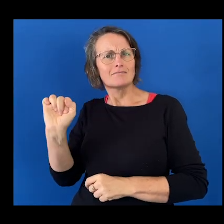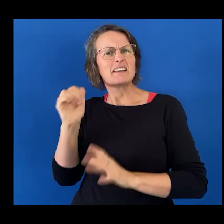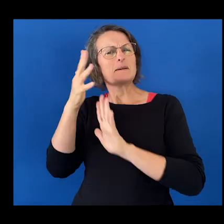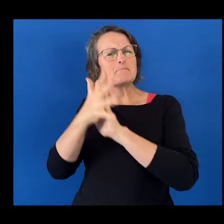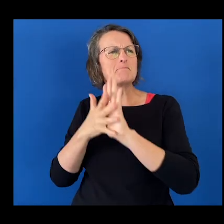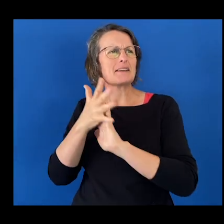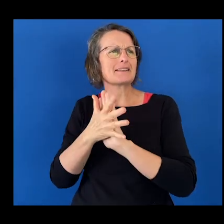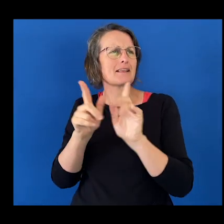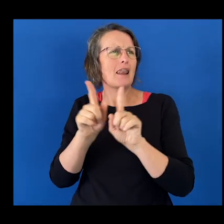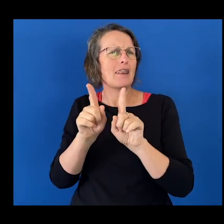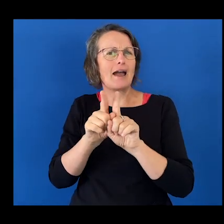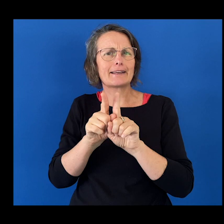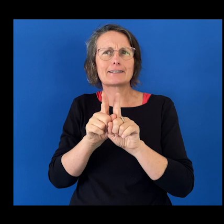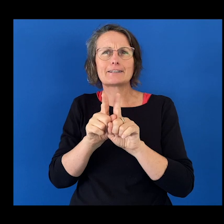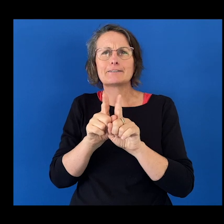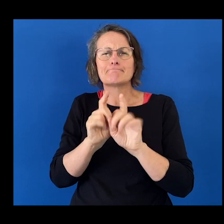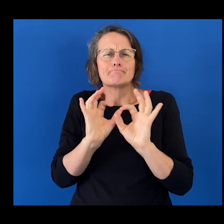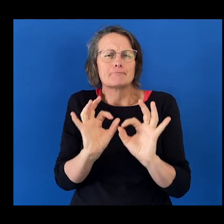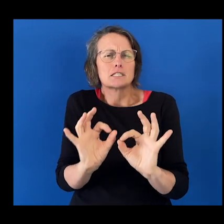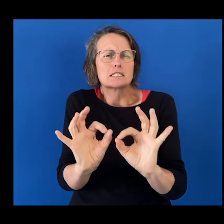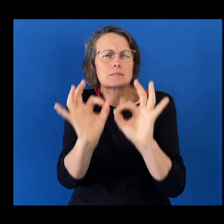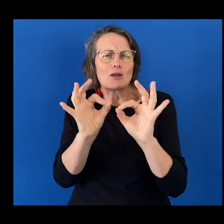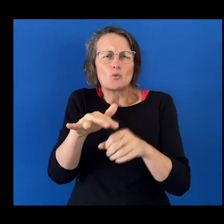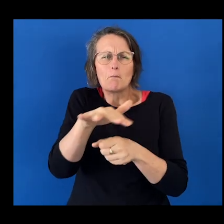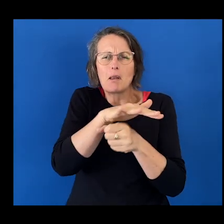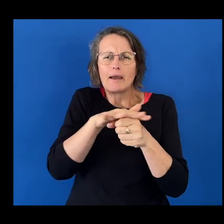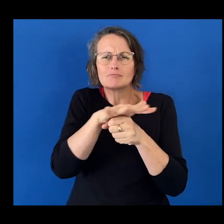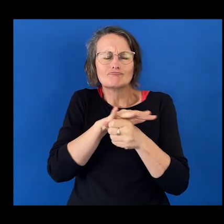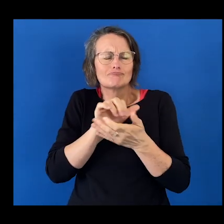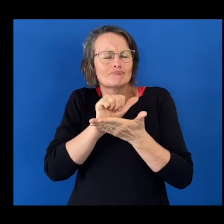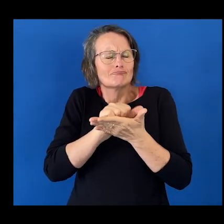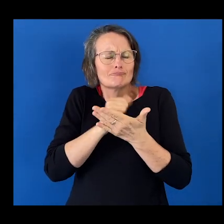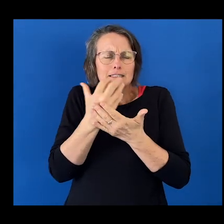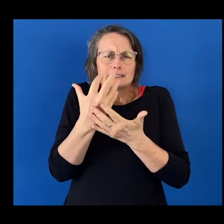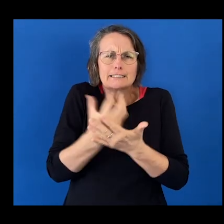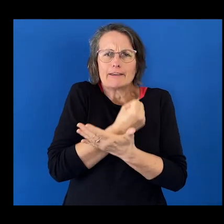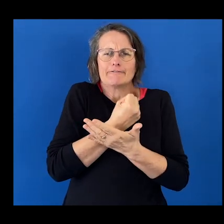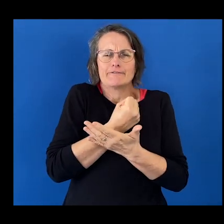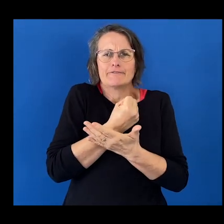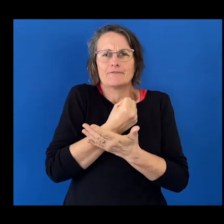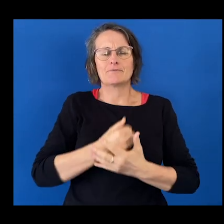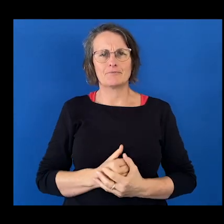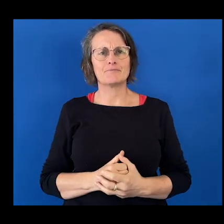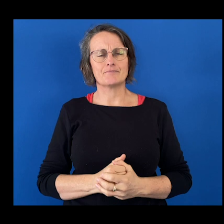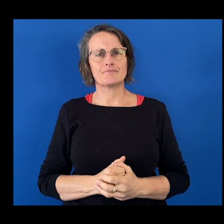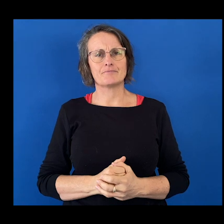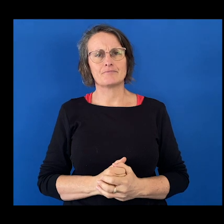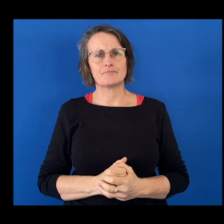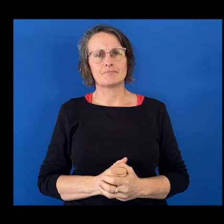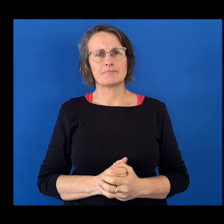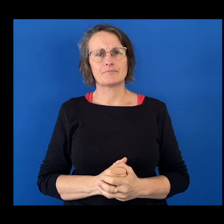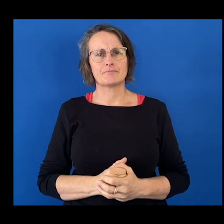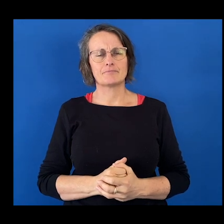Hufanga-anga means like a sanctuary, a place where you can go for protection.